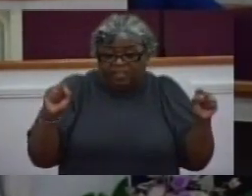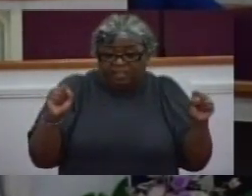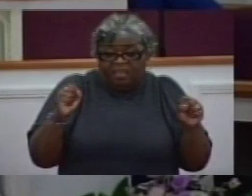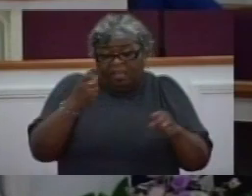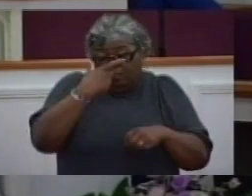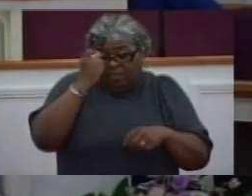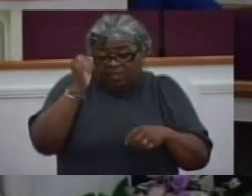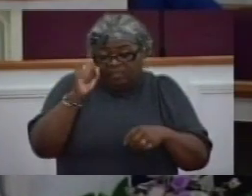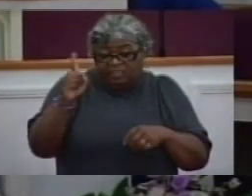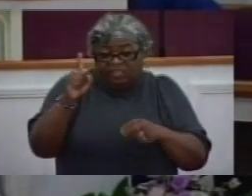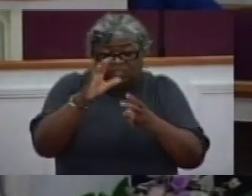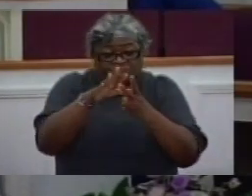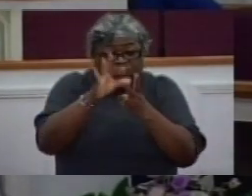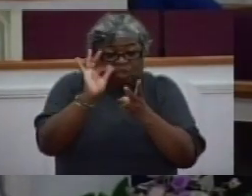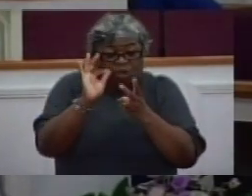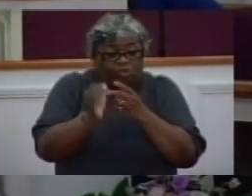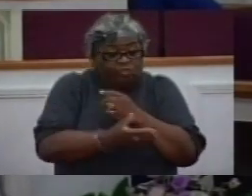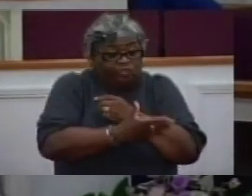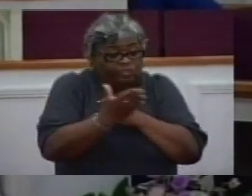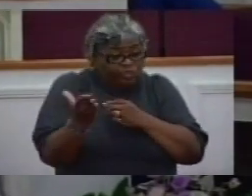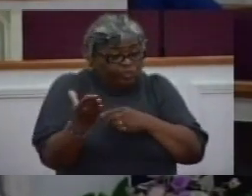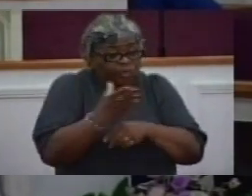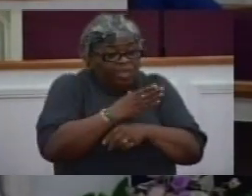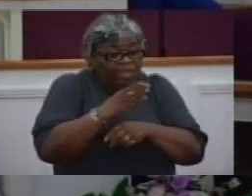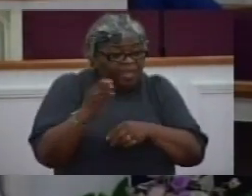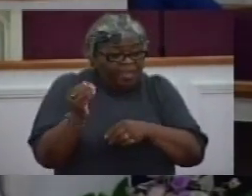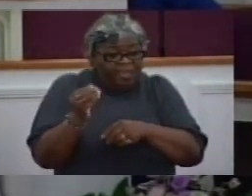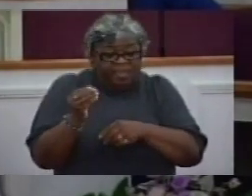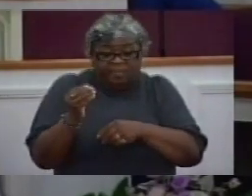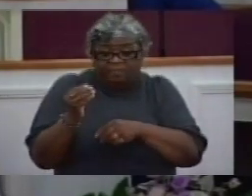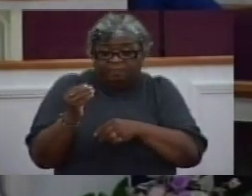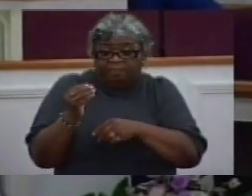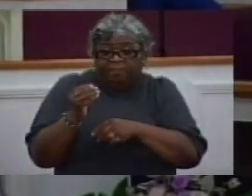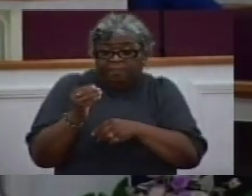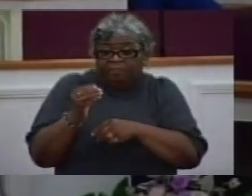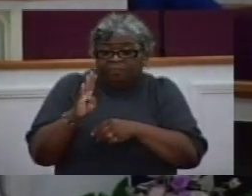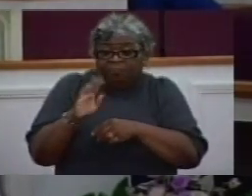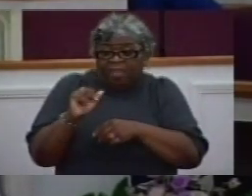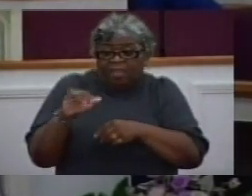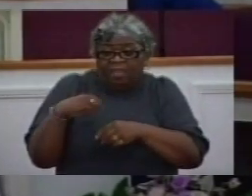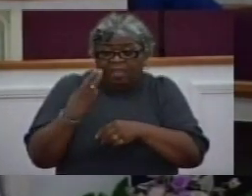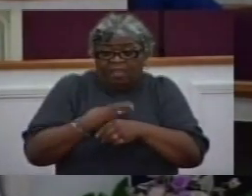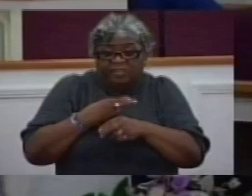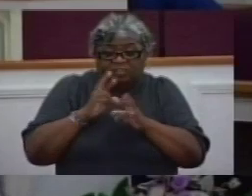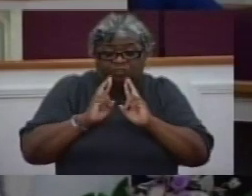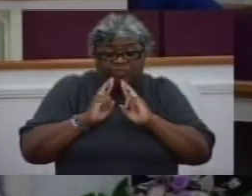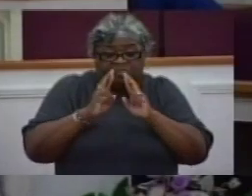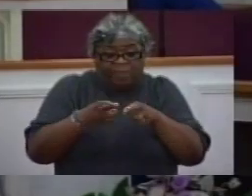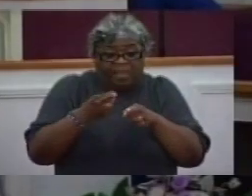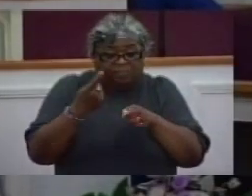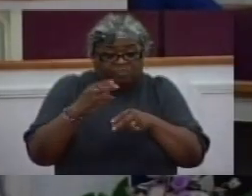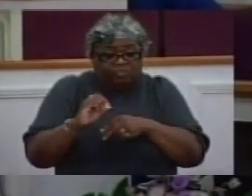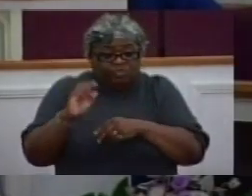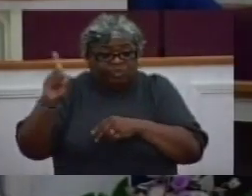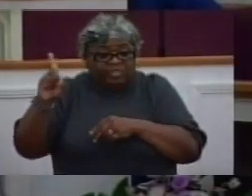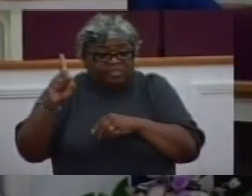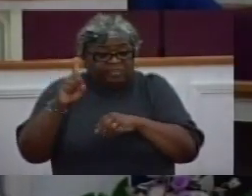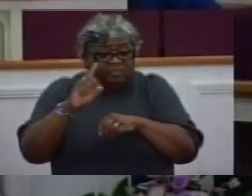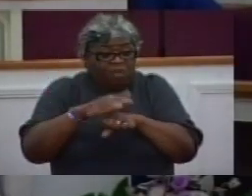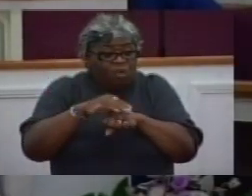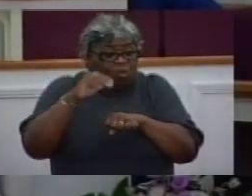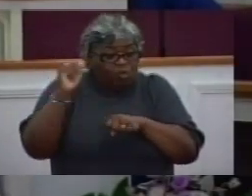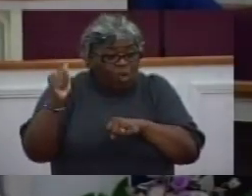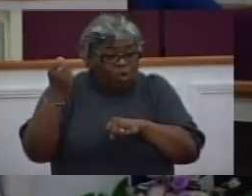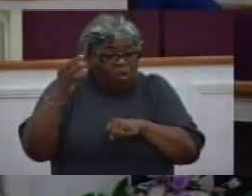And because he chose you, and by you responding to his call